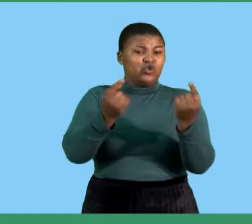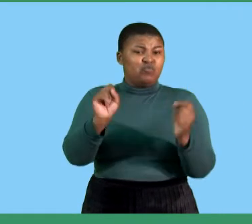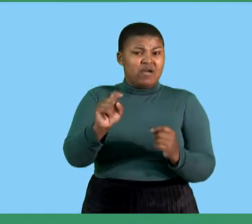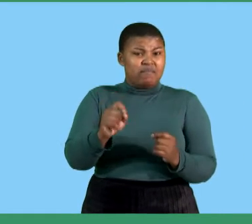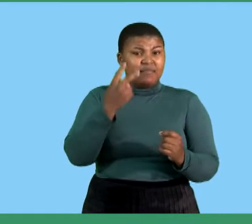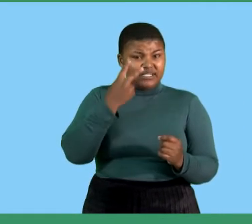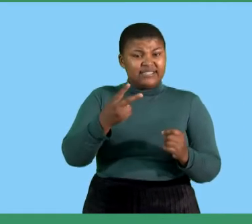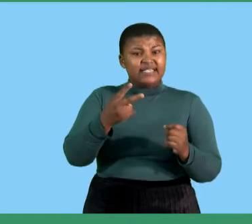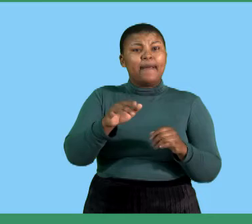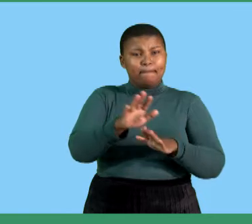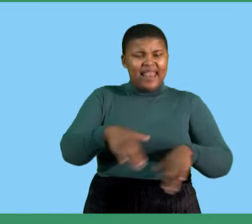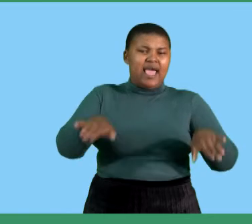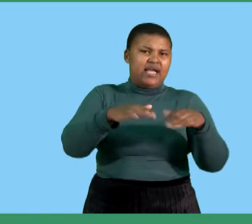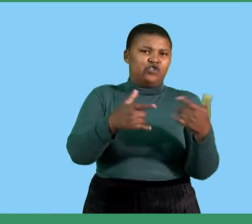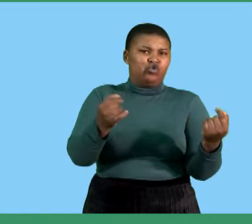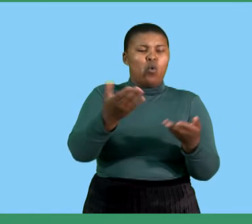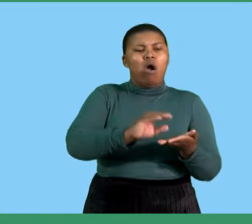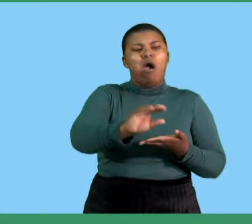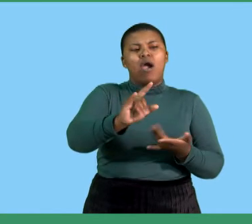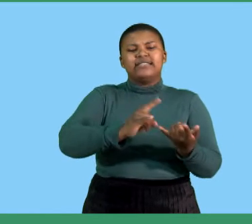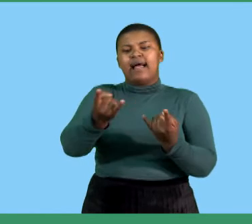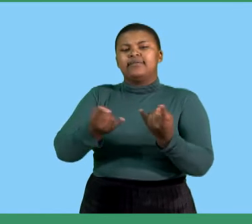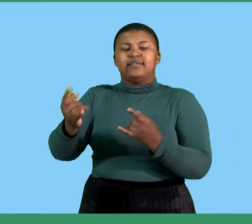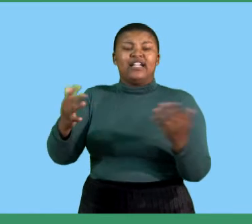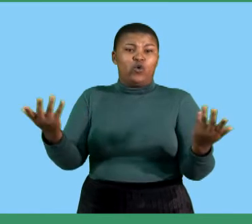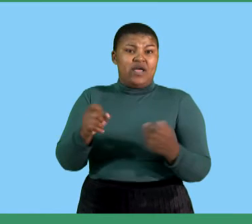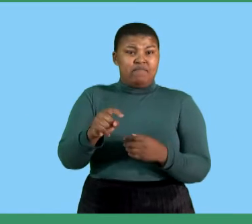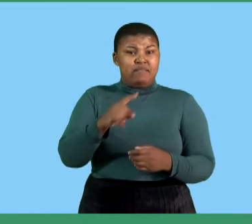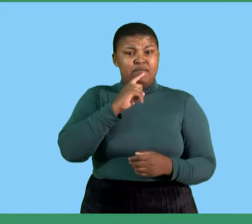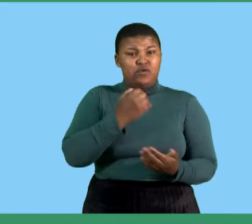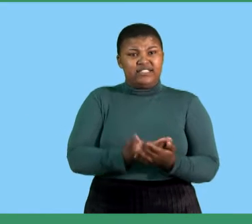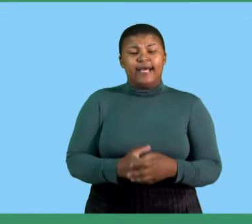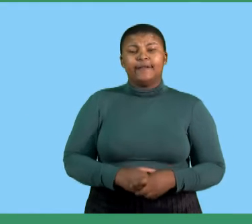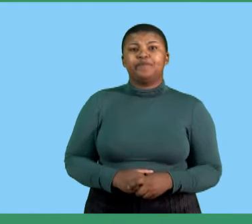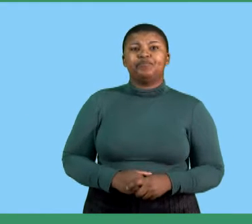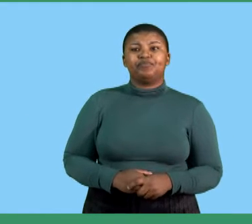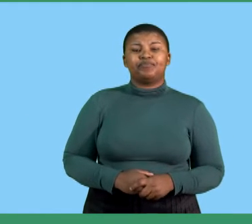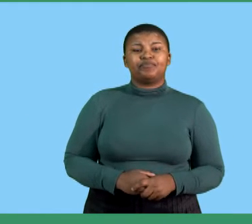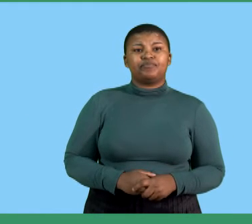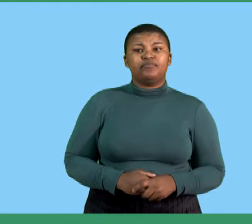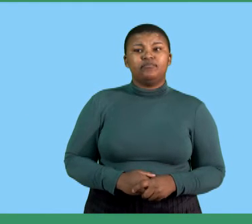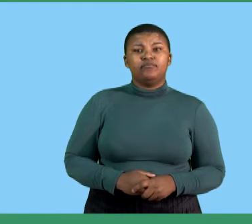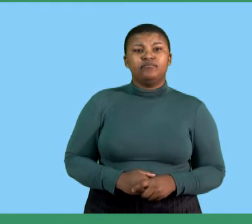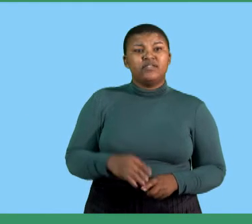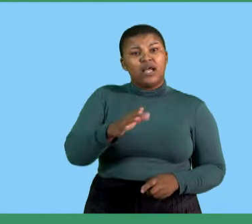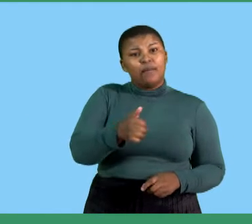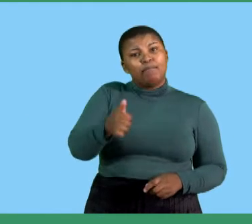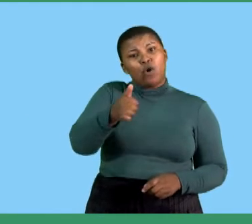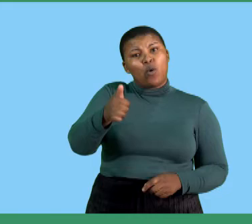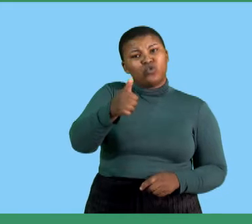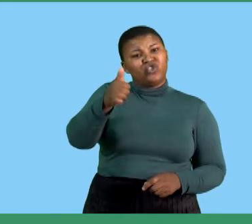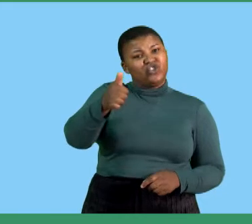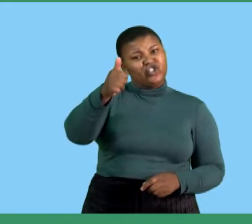or distribution. We can use that. It's one of the marketing mix, or the third one. Then we've got promotion, which is our fourth